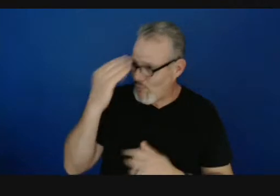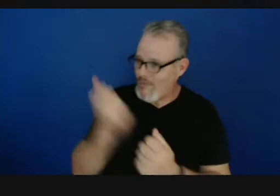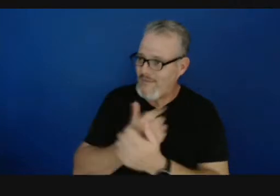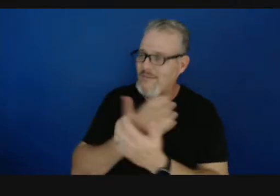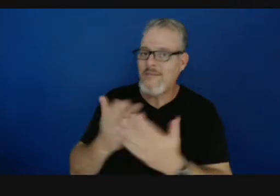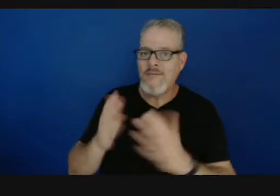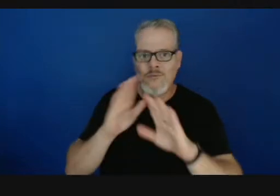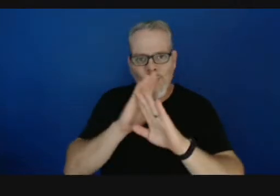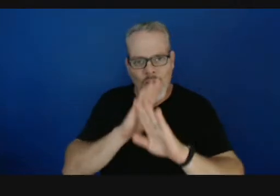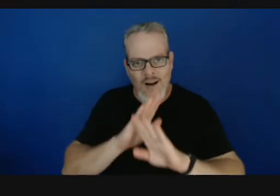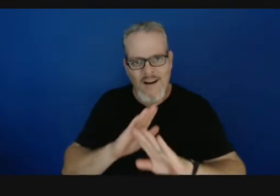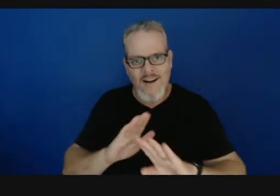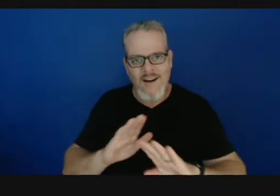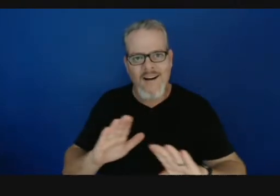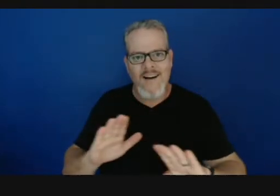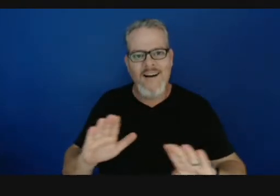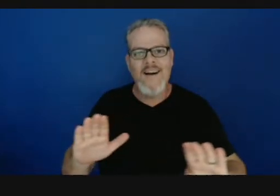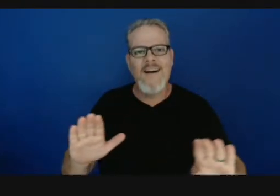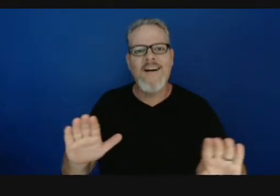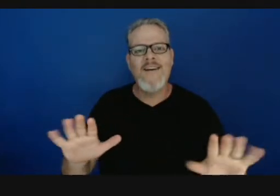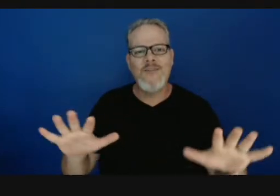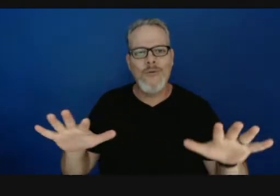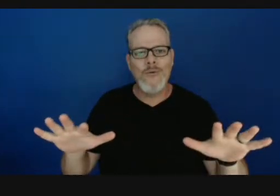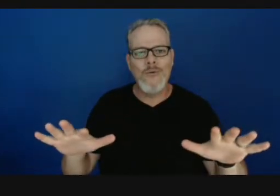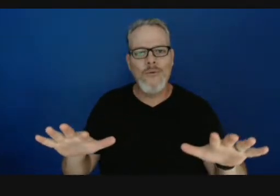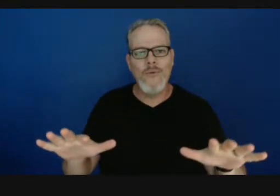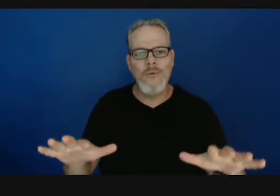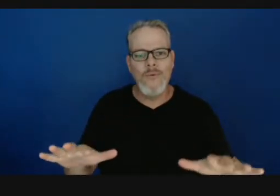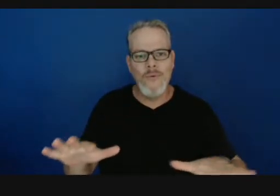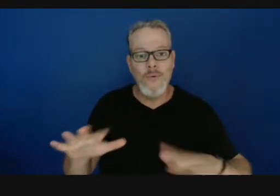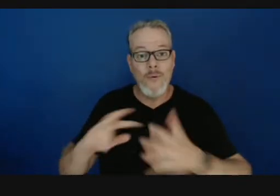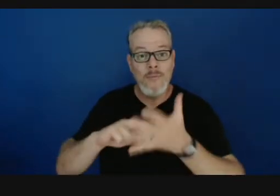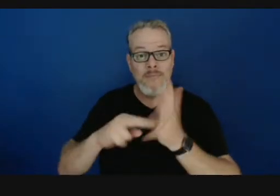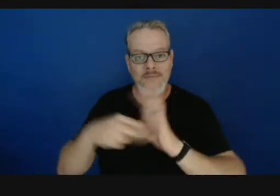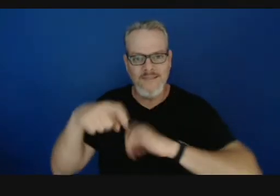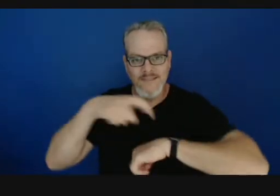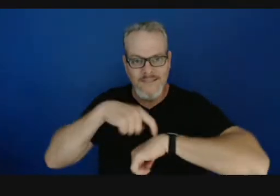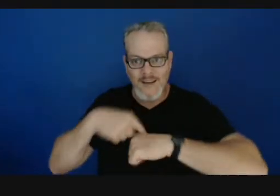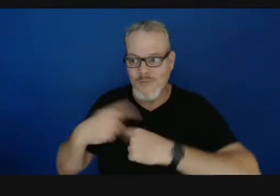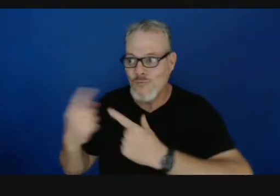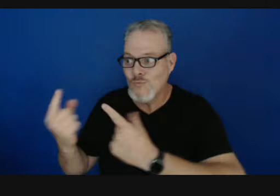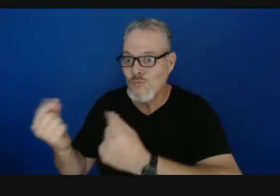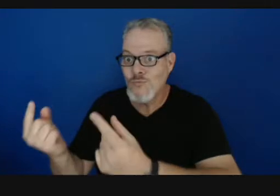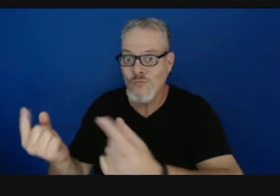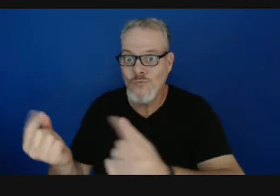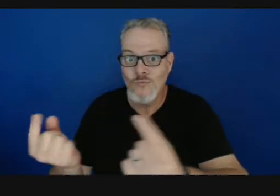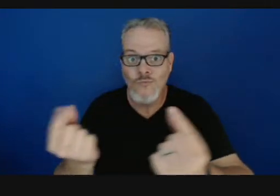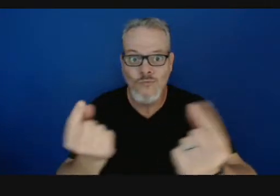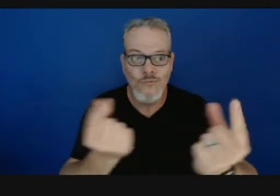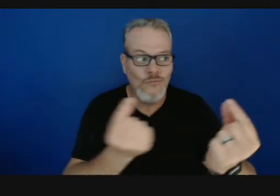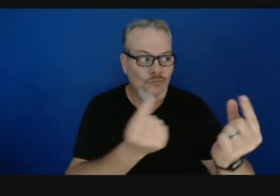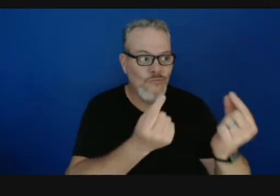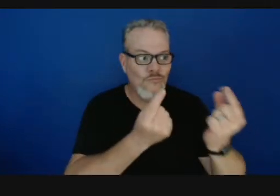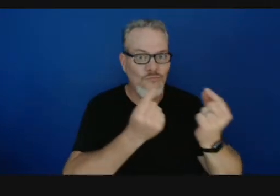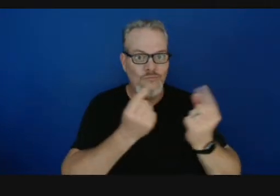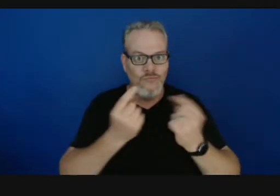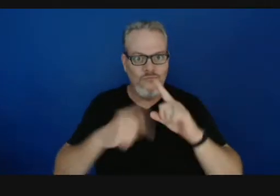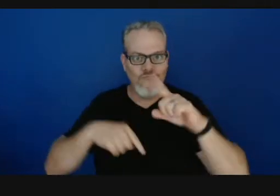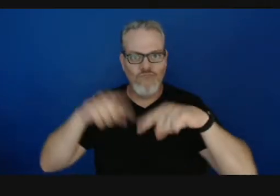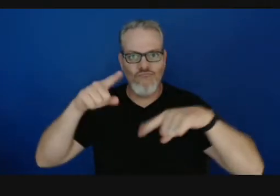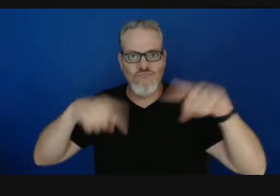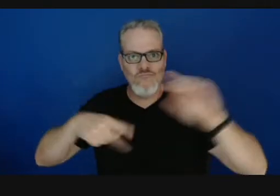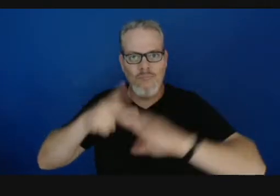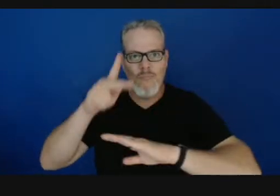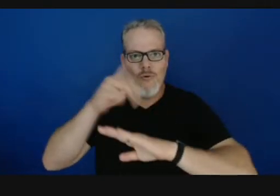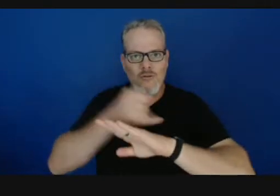the Western Front, and where it gives us time to do some other things and projects that we've been working on, more long-term goals.